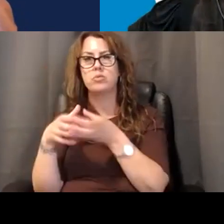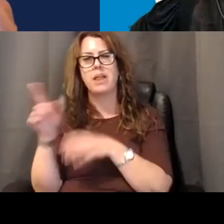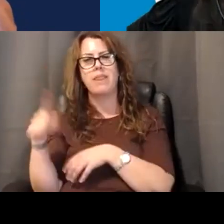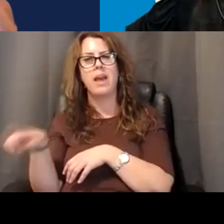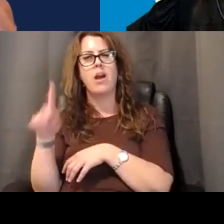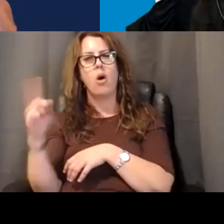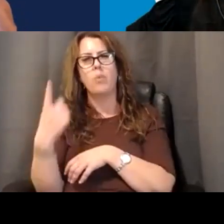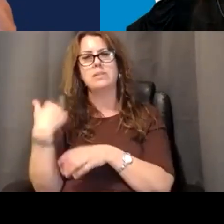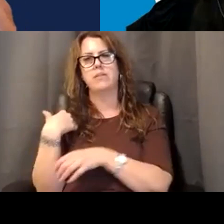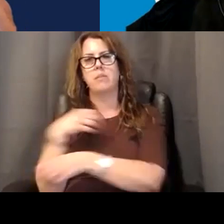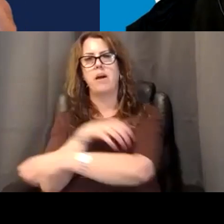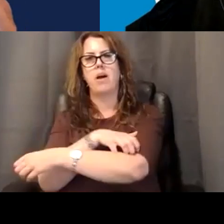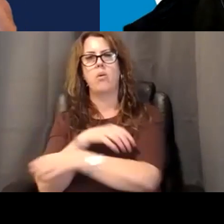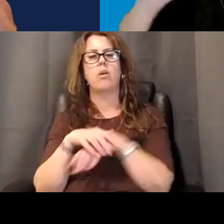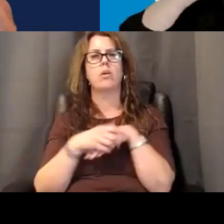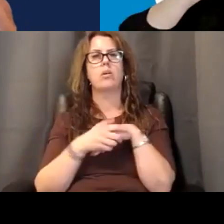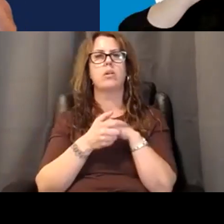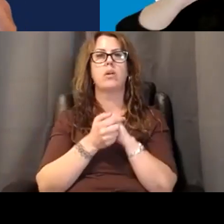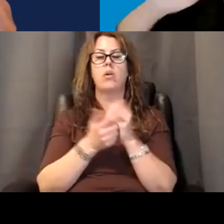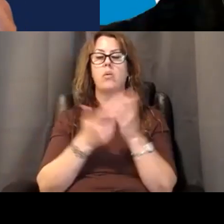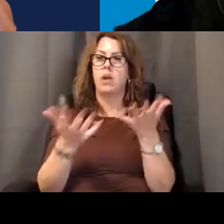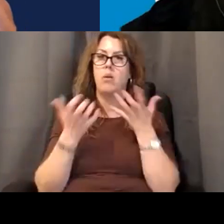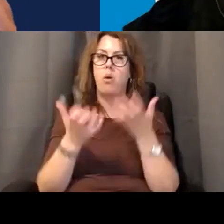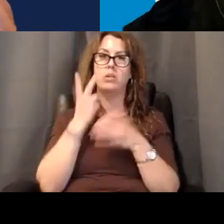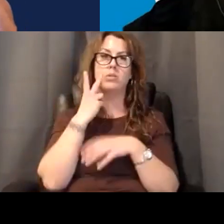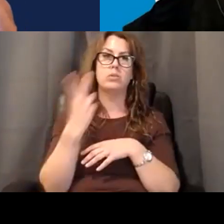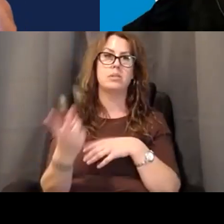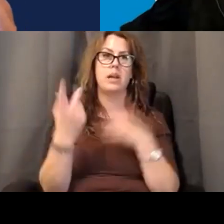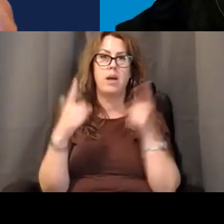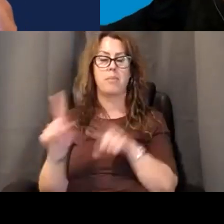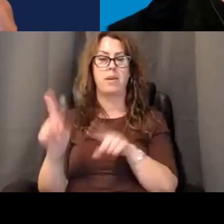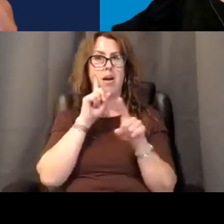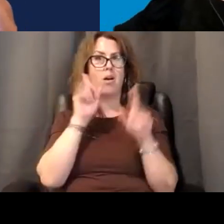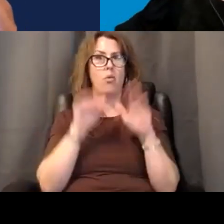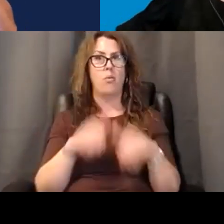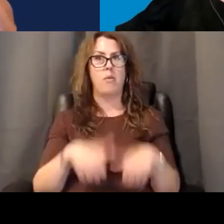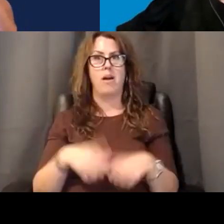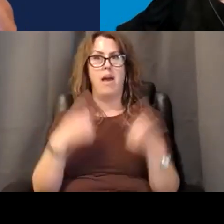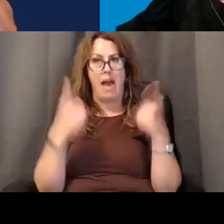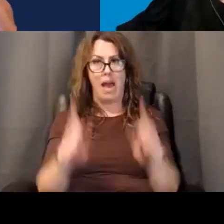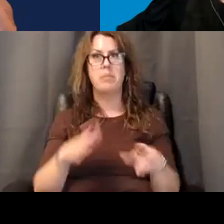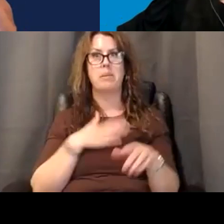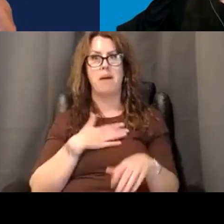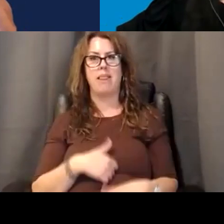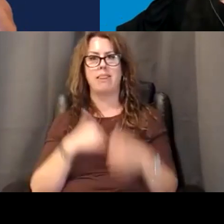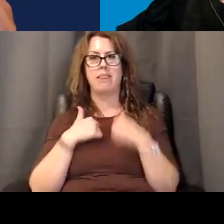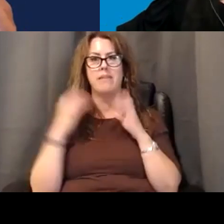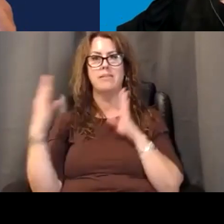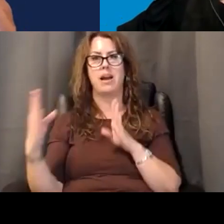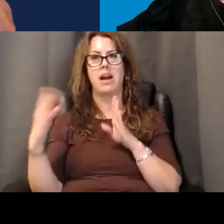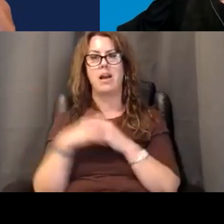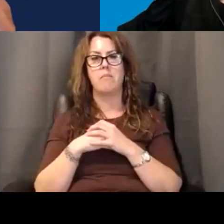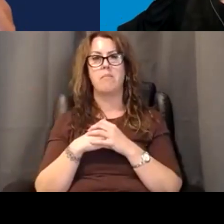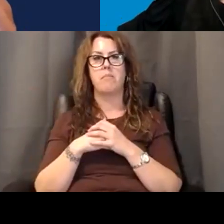see happen, and this is something I hope I can see happen in my lifetime, is I feel like